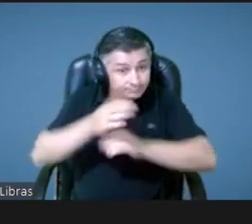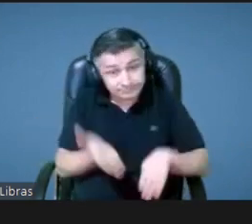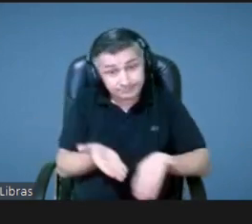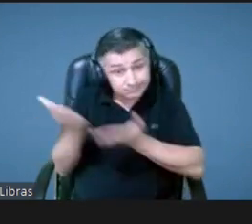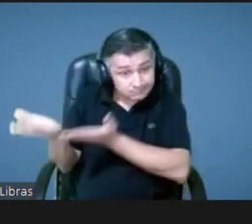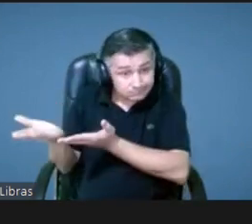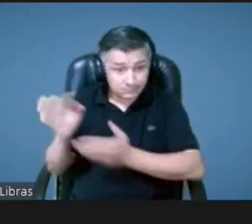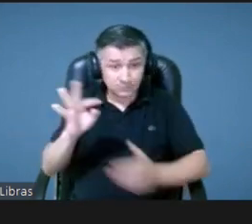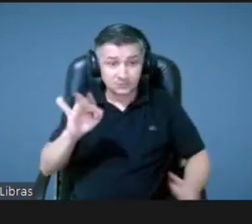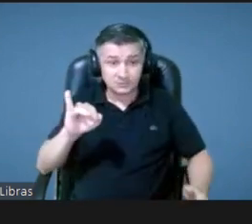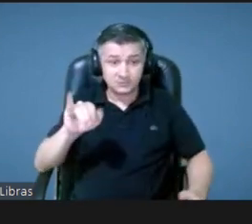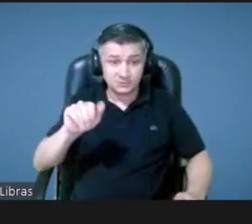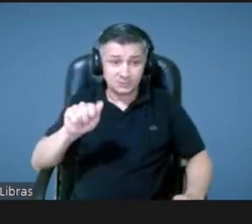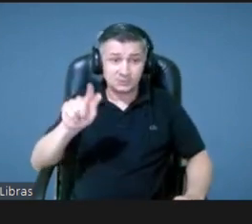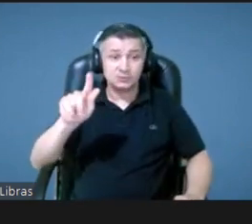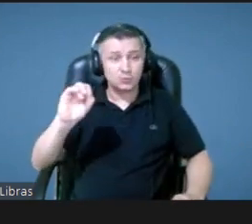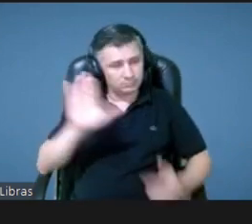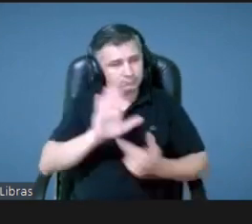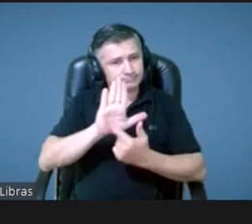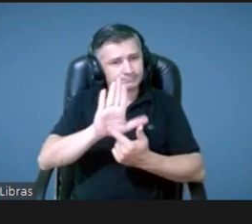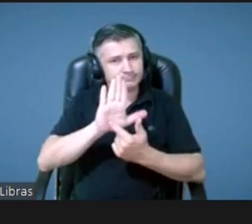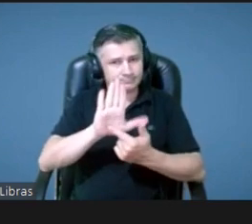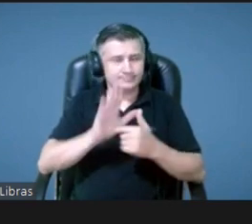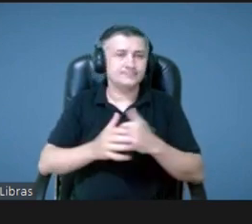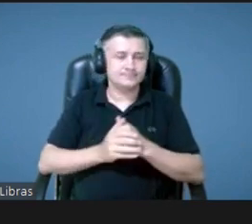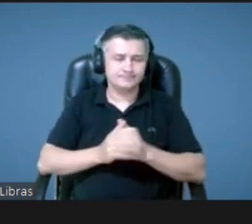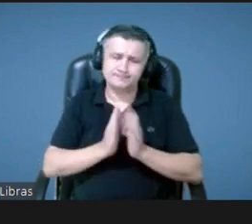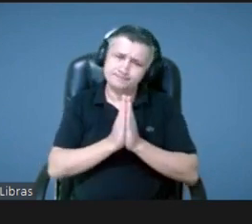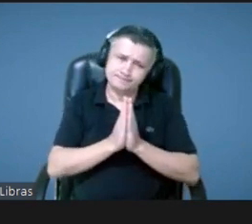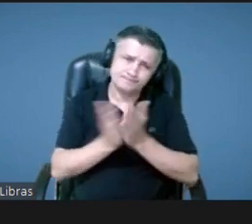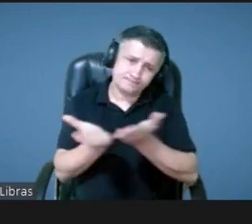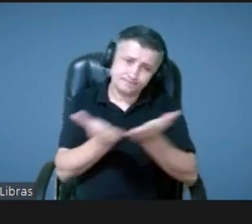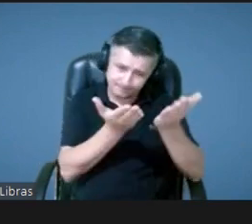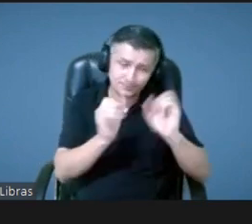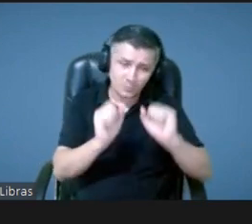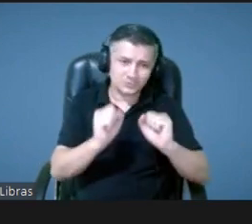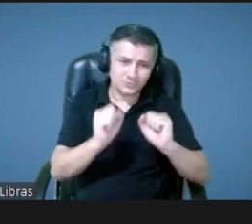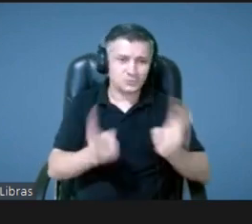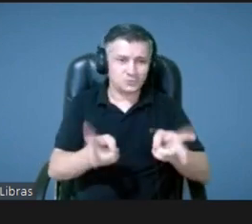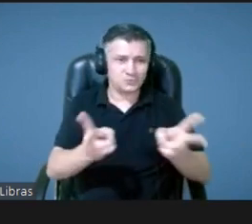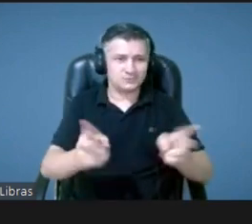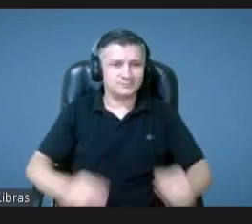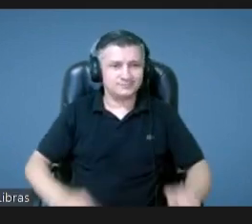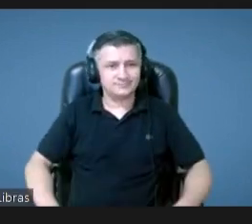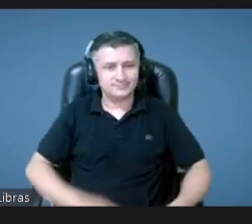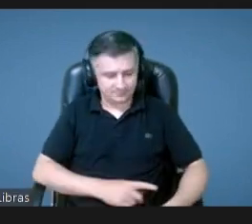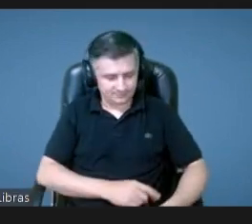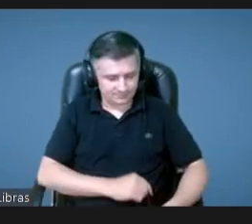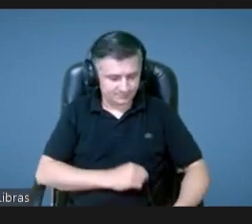Now I turn the floor over to Mr. De Oliveira to begin his presentation.